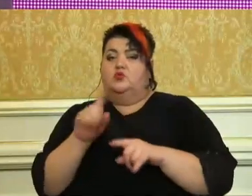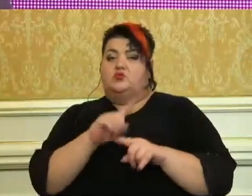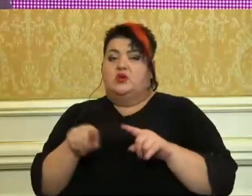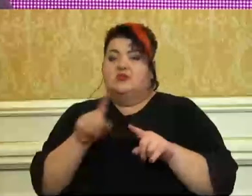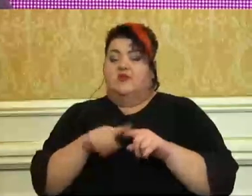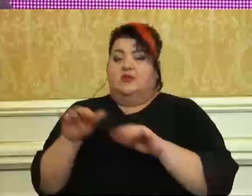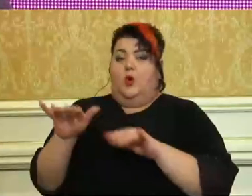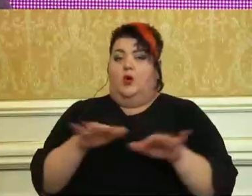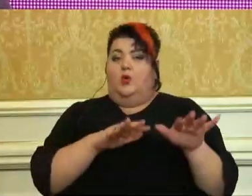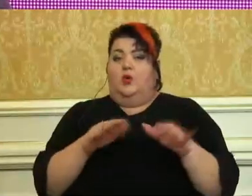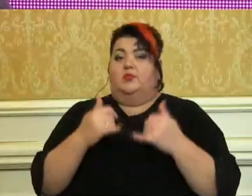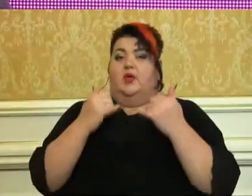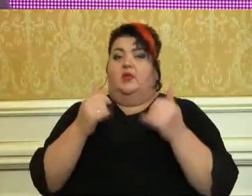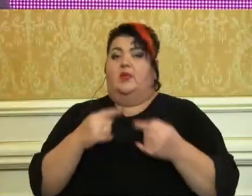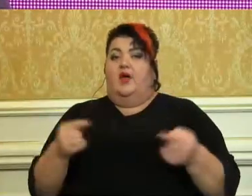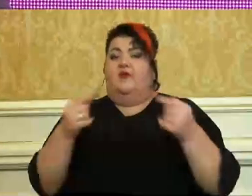in some of those areas as well.